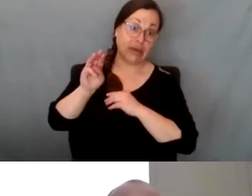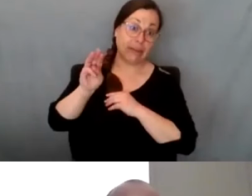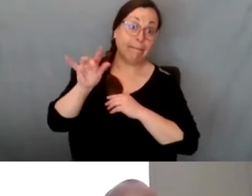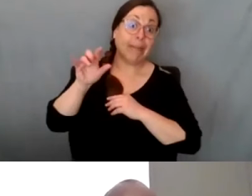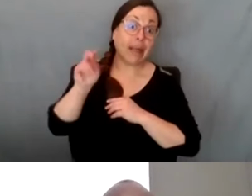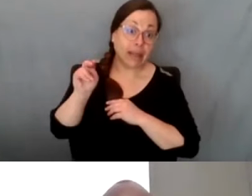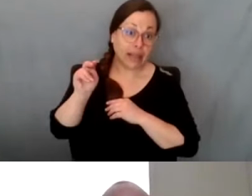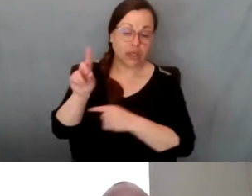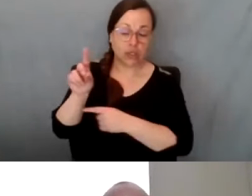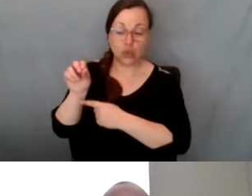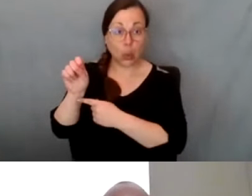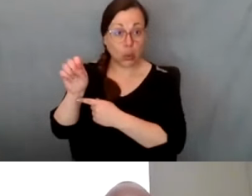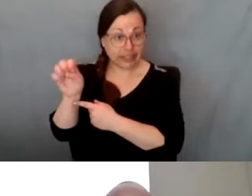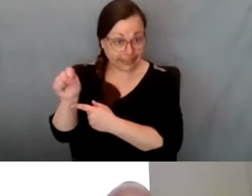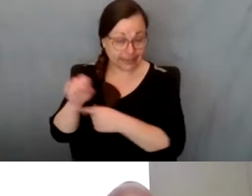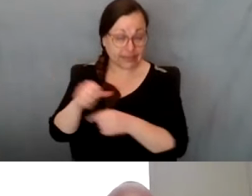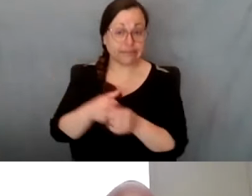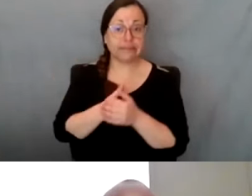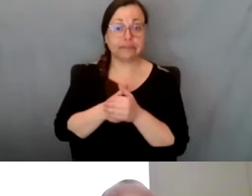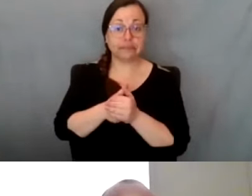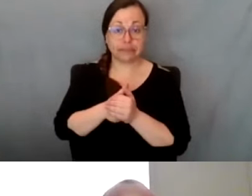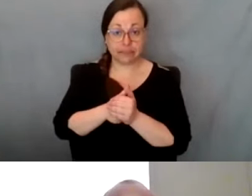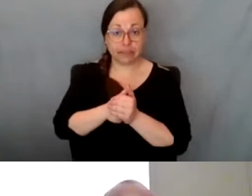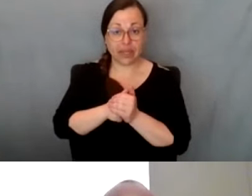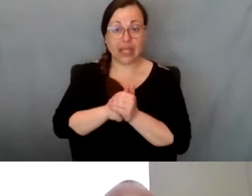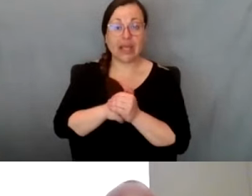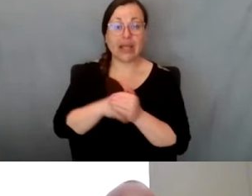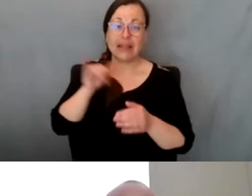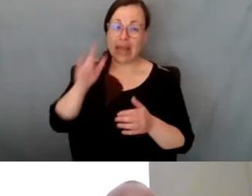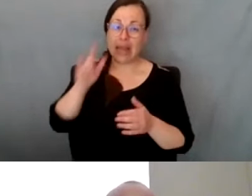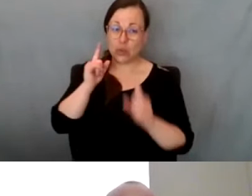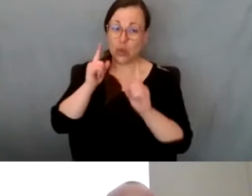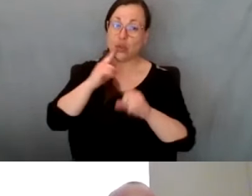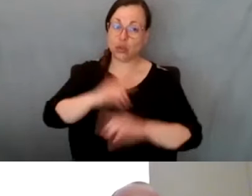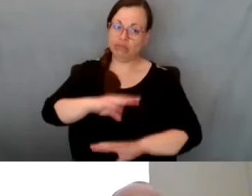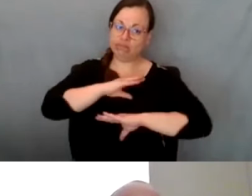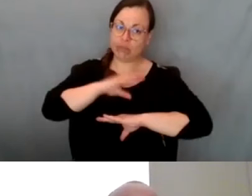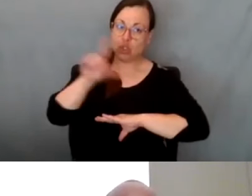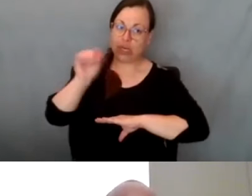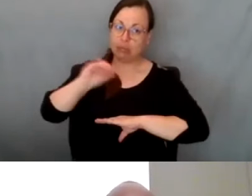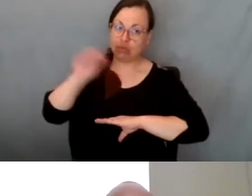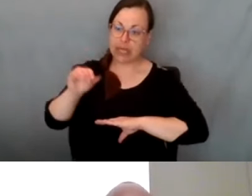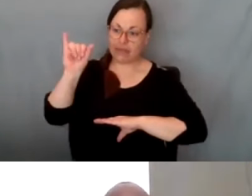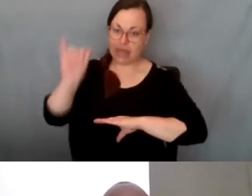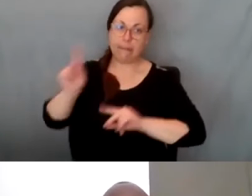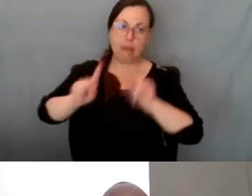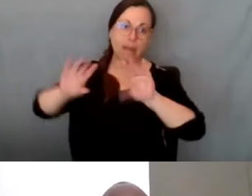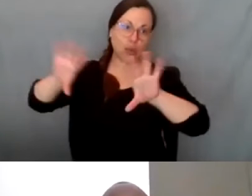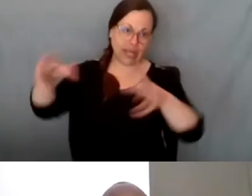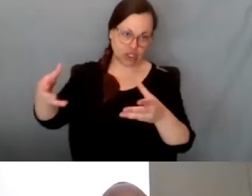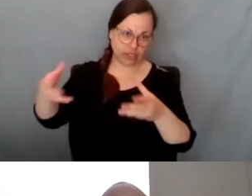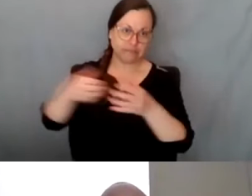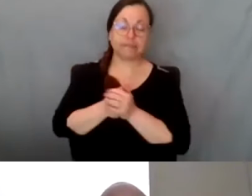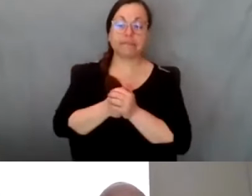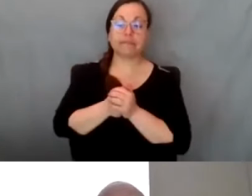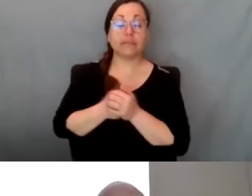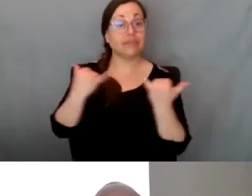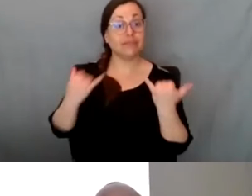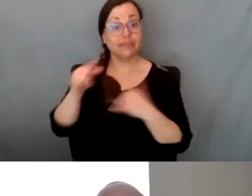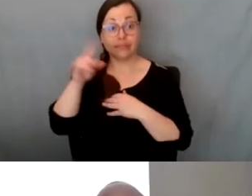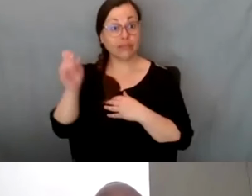is estimated to cover close to 20% of the population. And now the question really arises, what